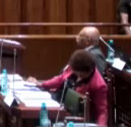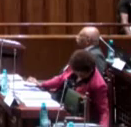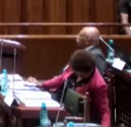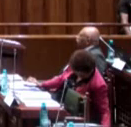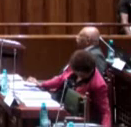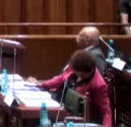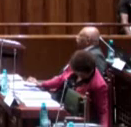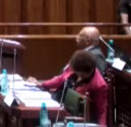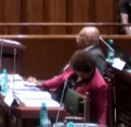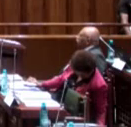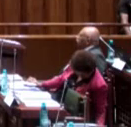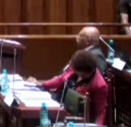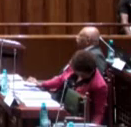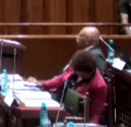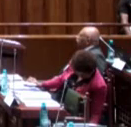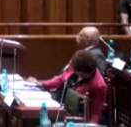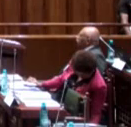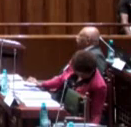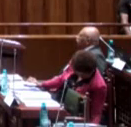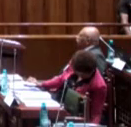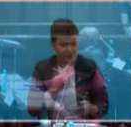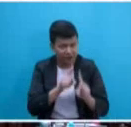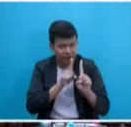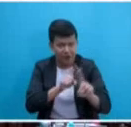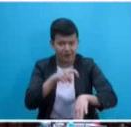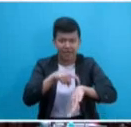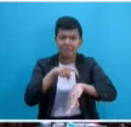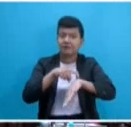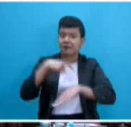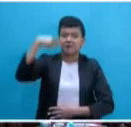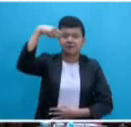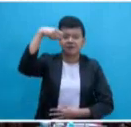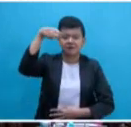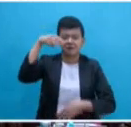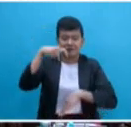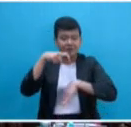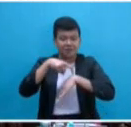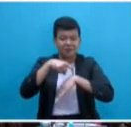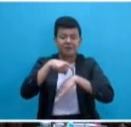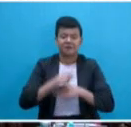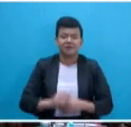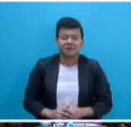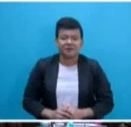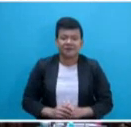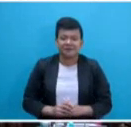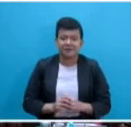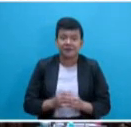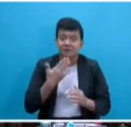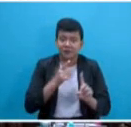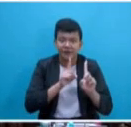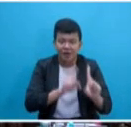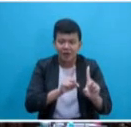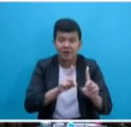the batting order that has been circulated. There have been exceptions, and I've taken those